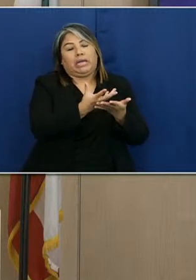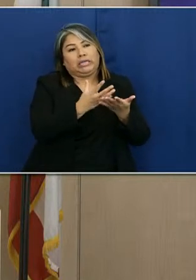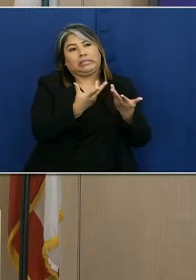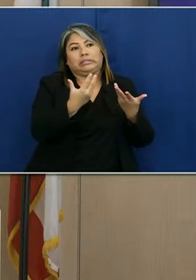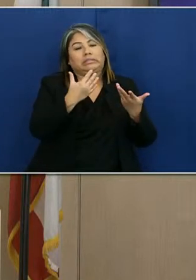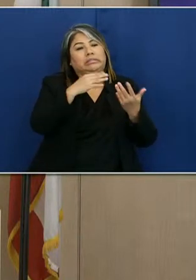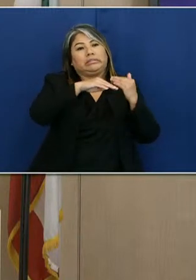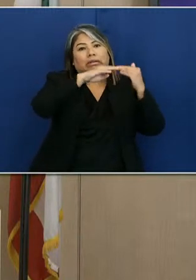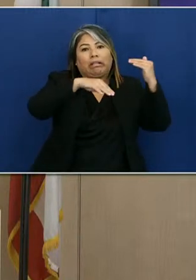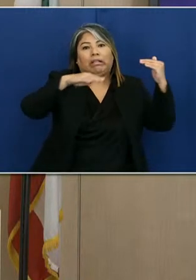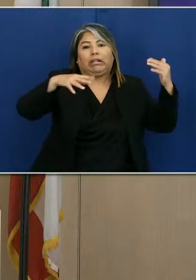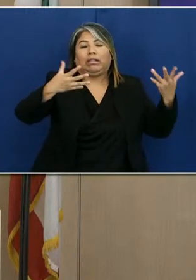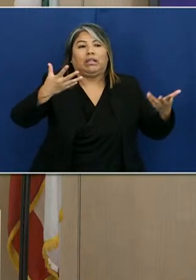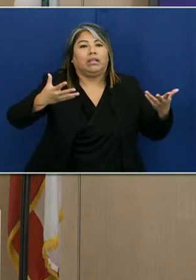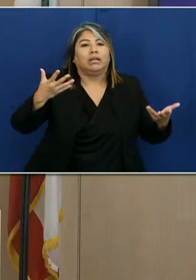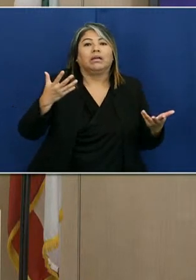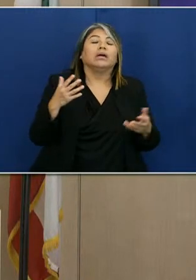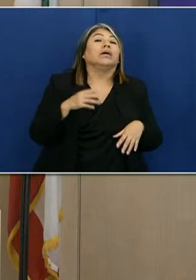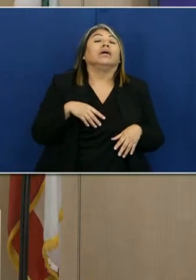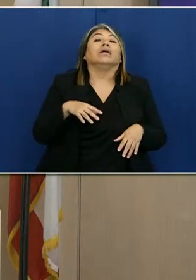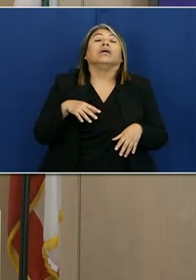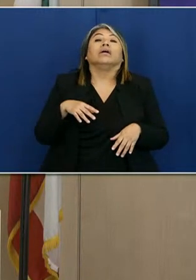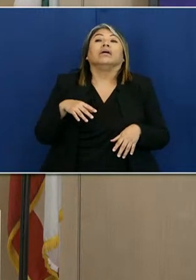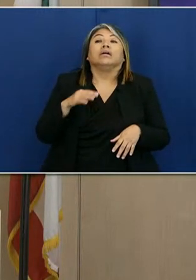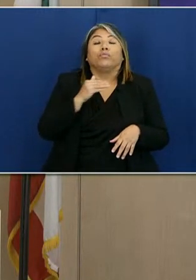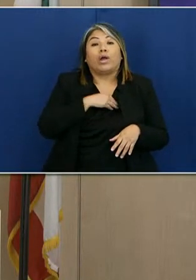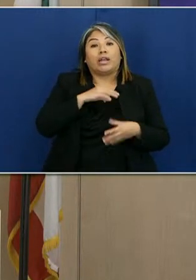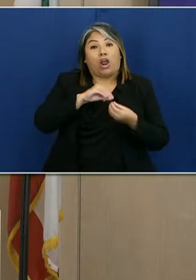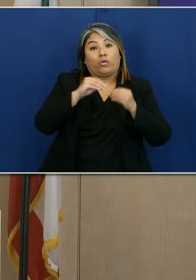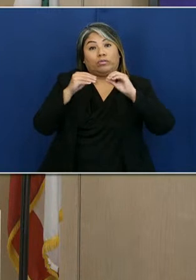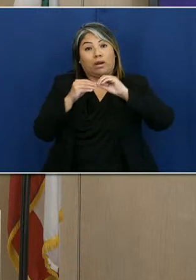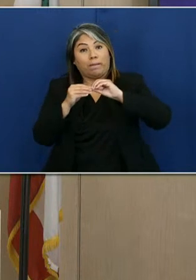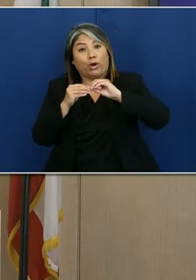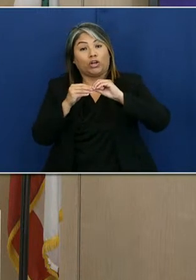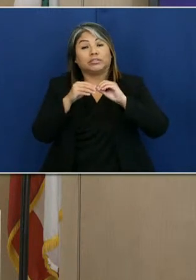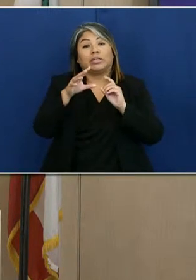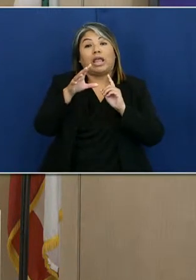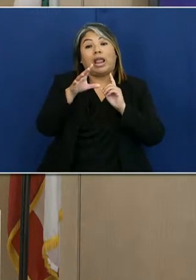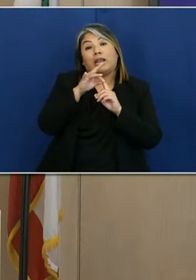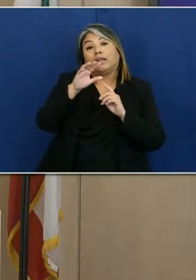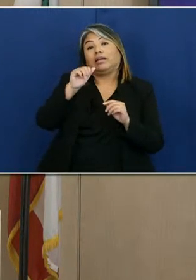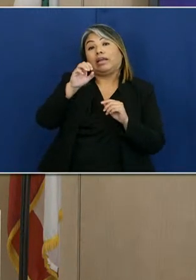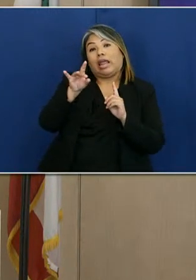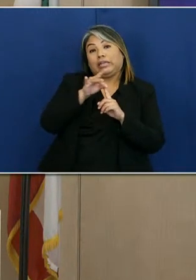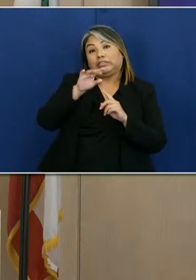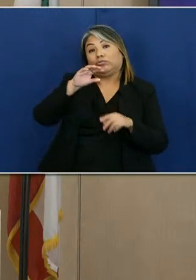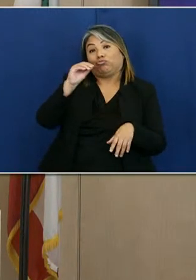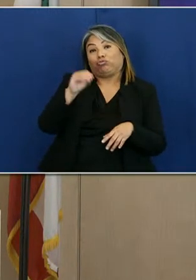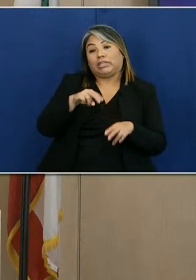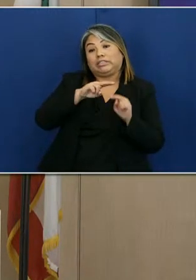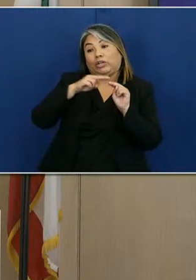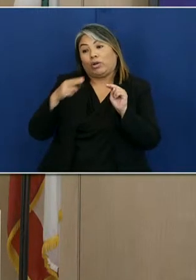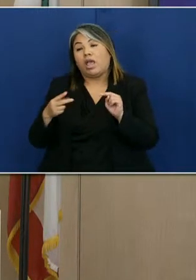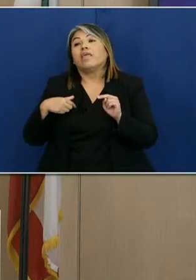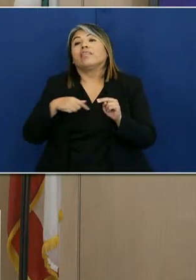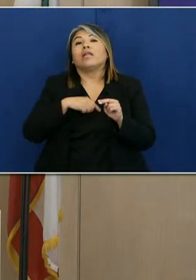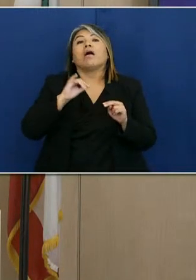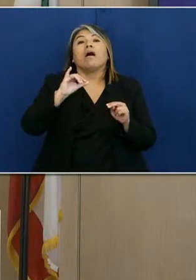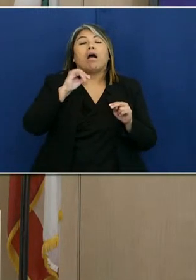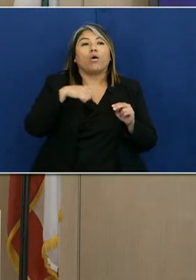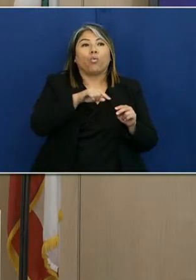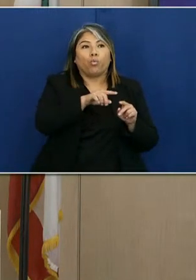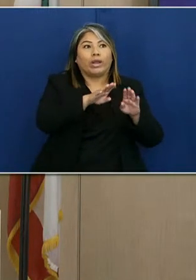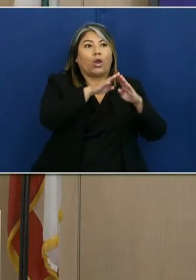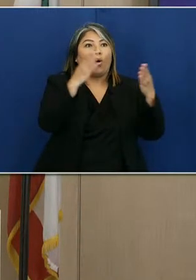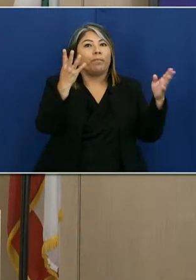instability that caused. When our numbers, our case rates decreased, then we opened and we learned our lesson about opening